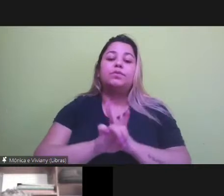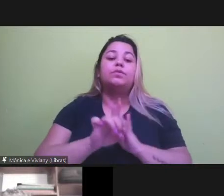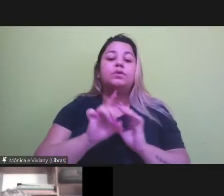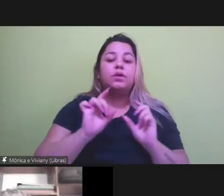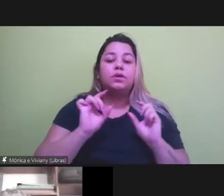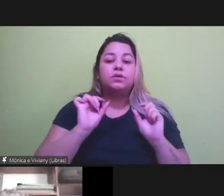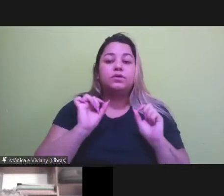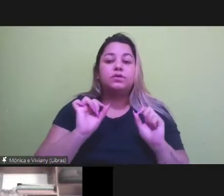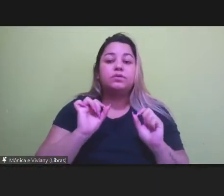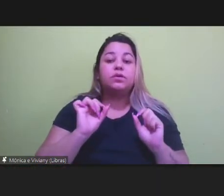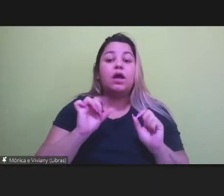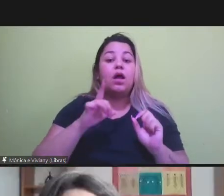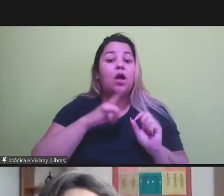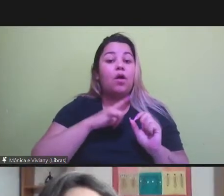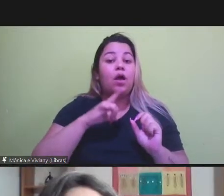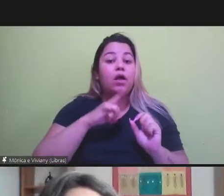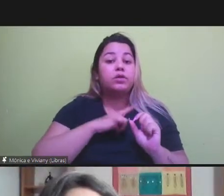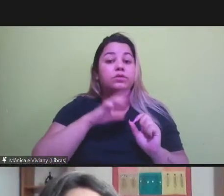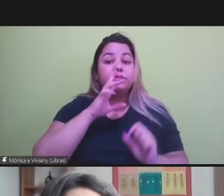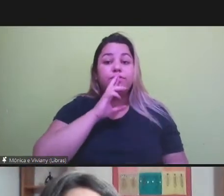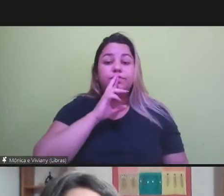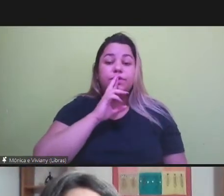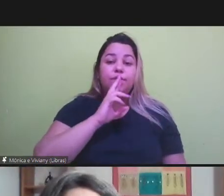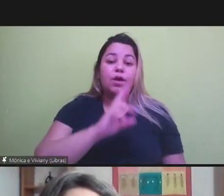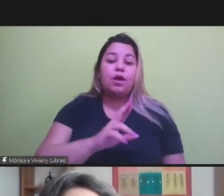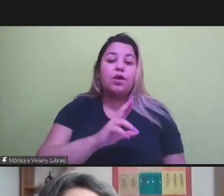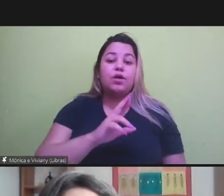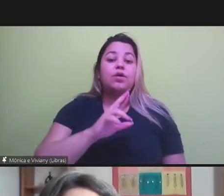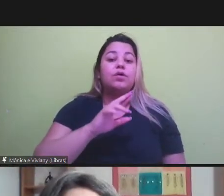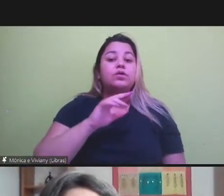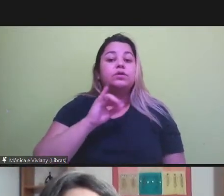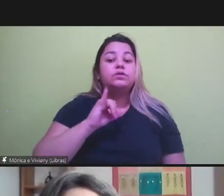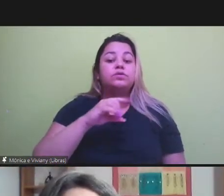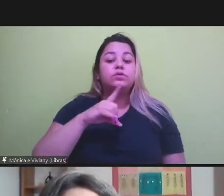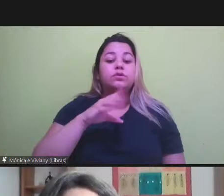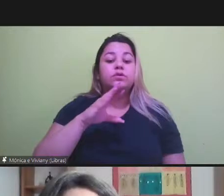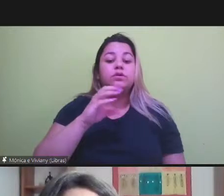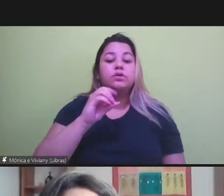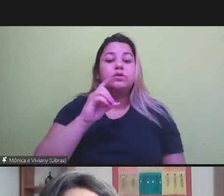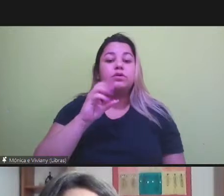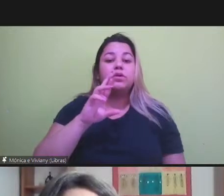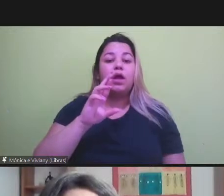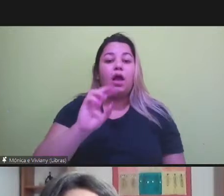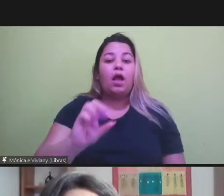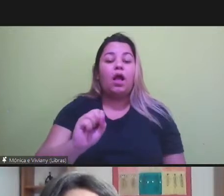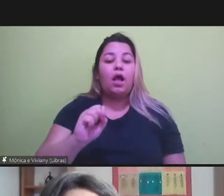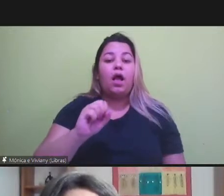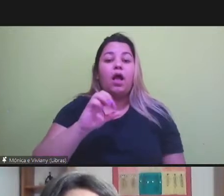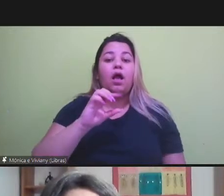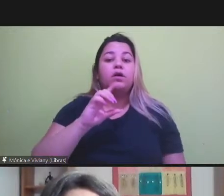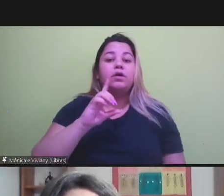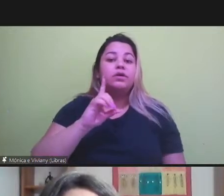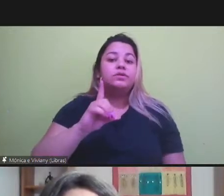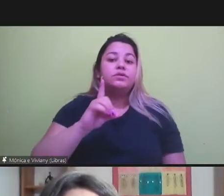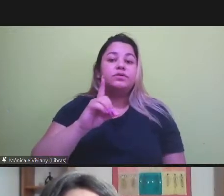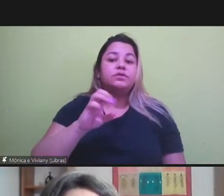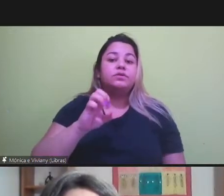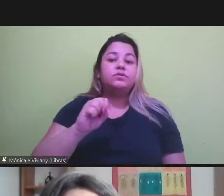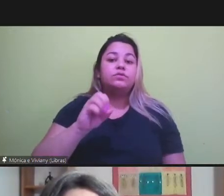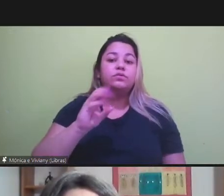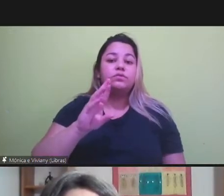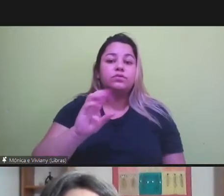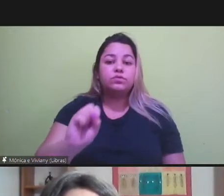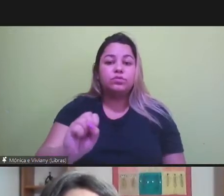the question that arose was, do you already have results about the indicators, health indicators, and about the addition of students to